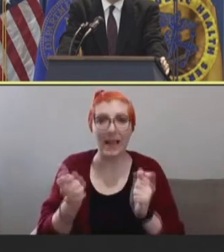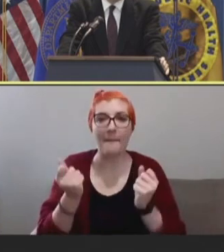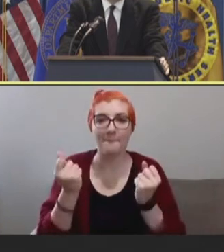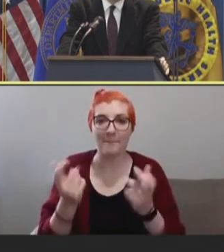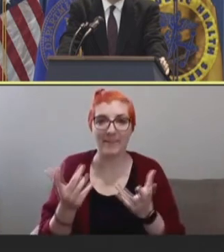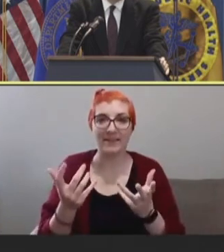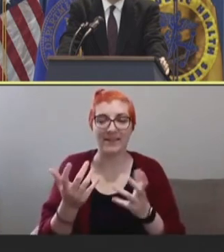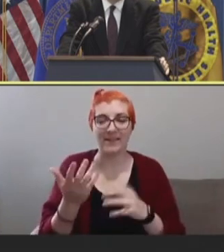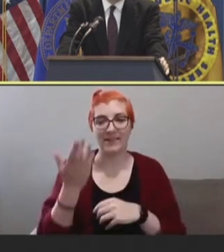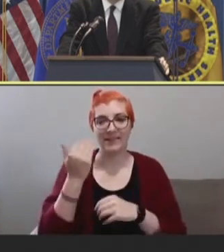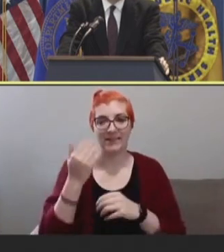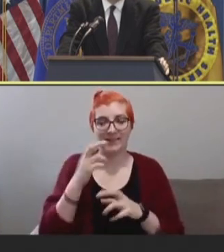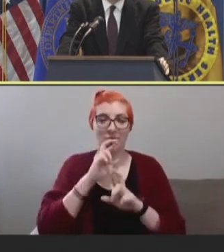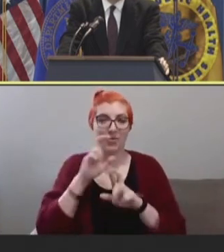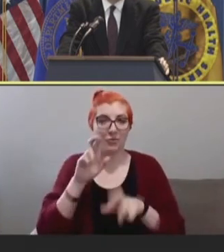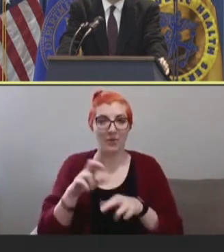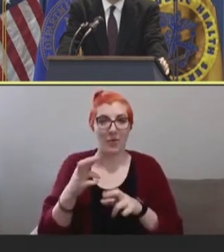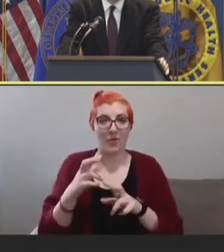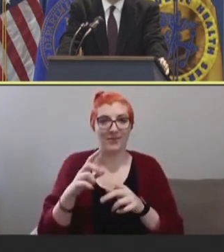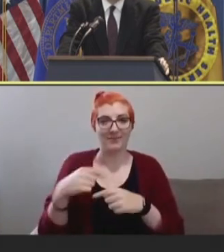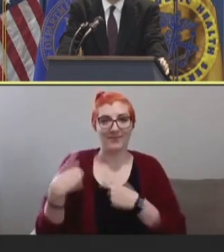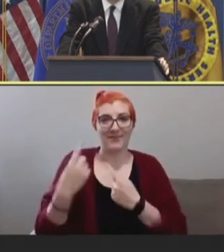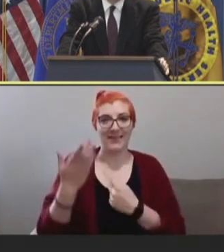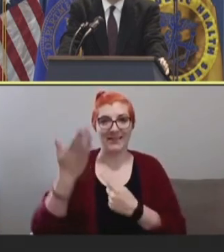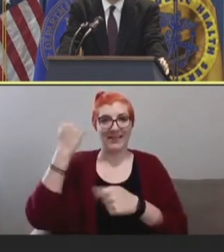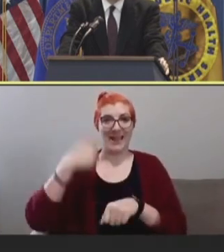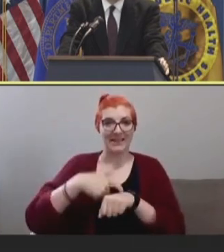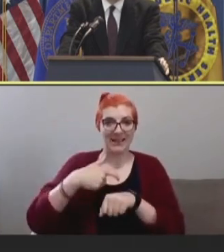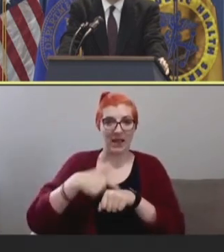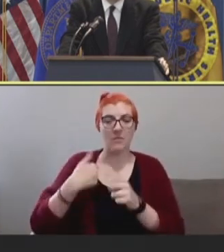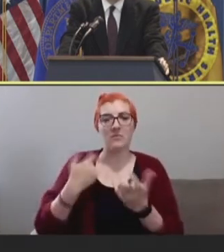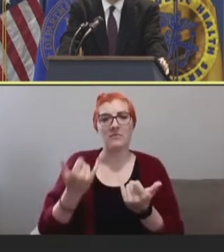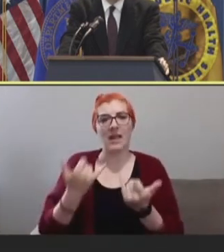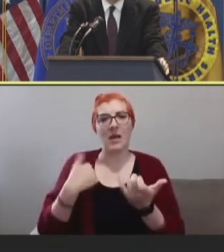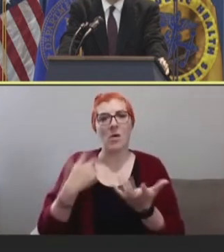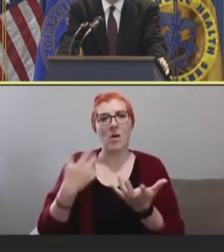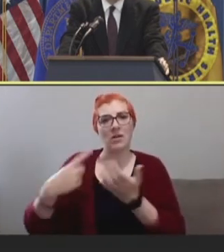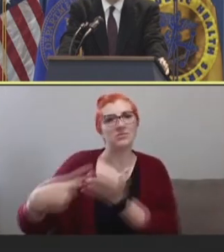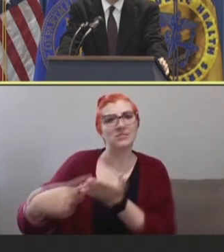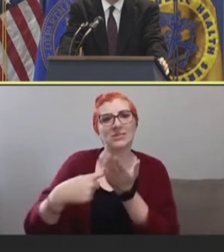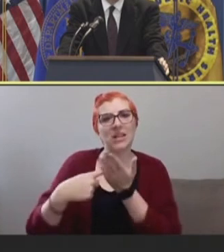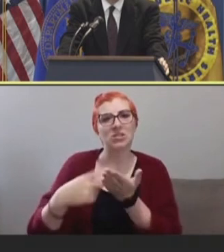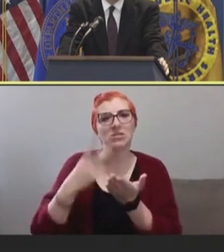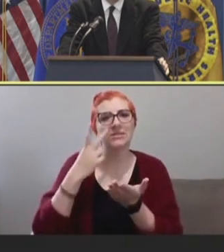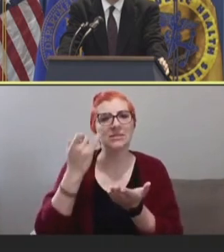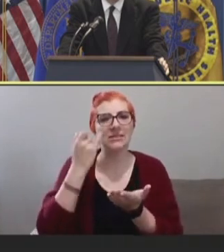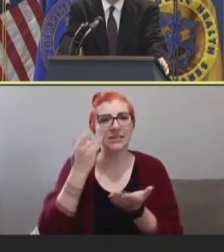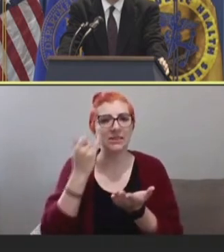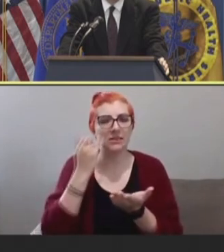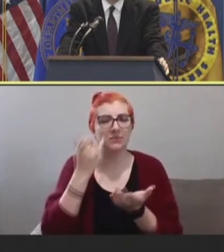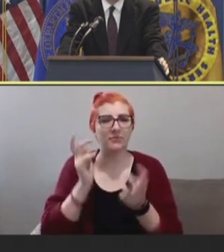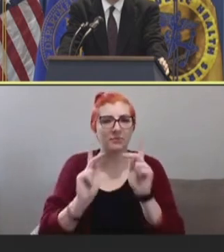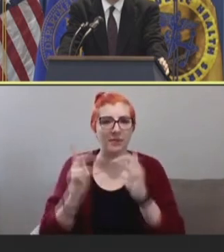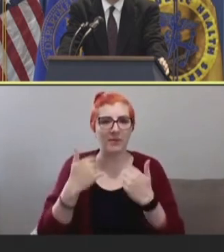last time we spoke. I wanted to throw the floor open for discussion and see if people have comments or questions for me.